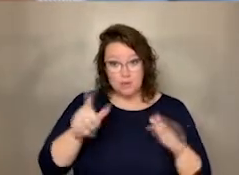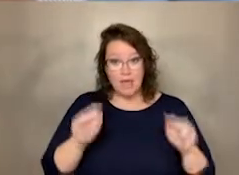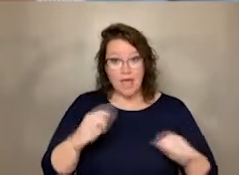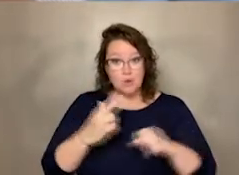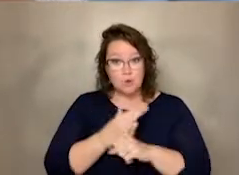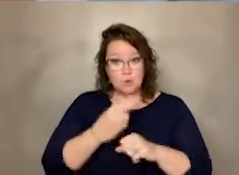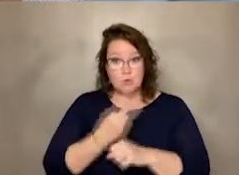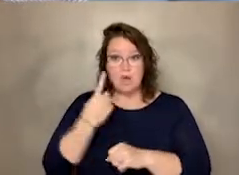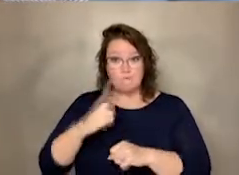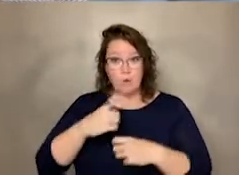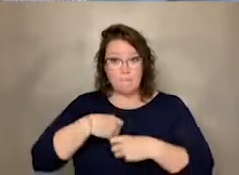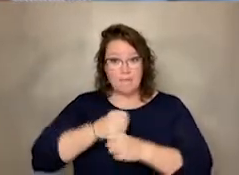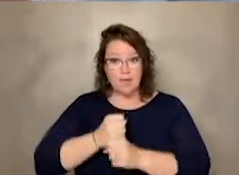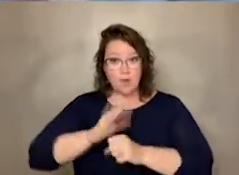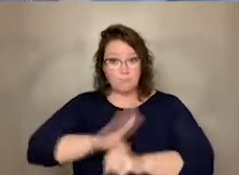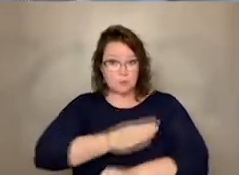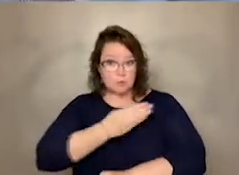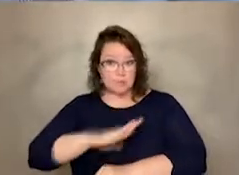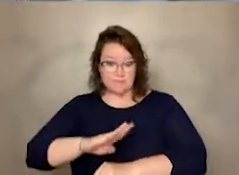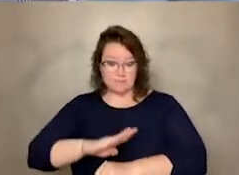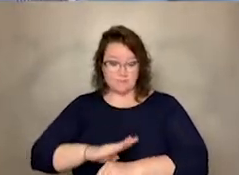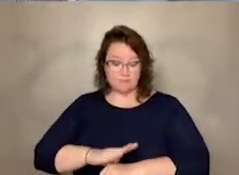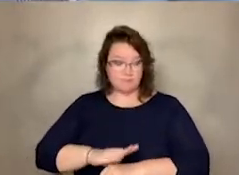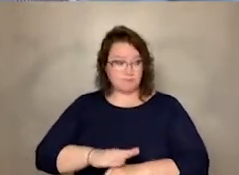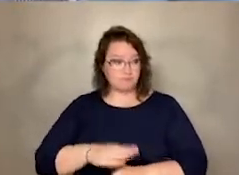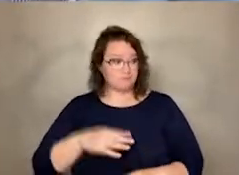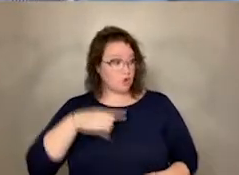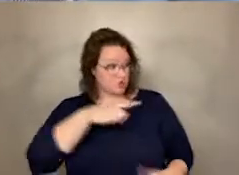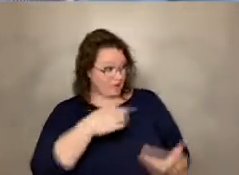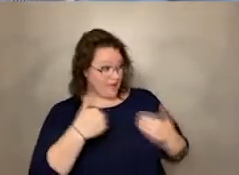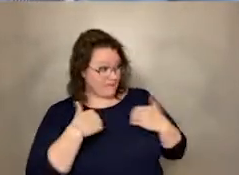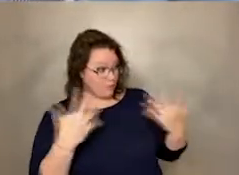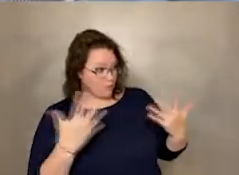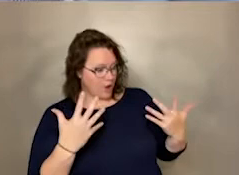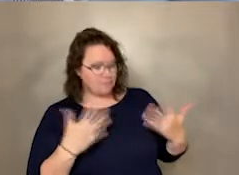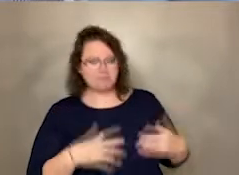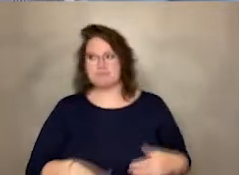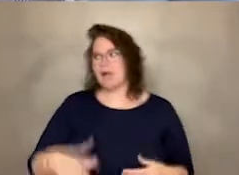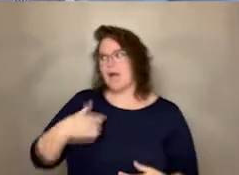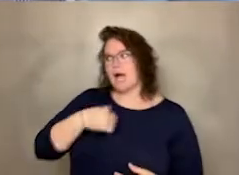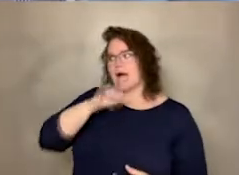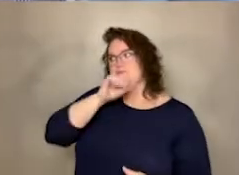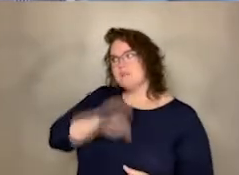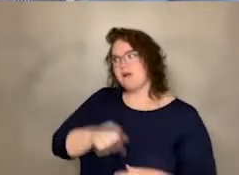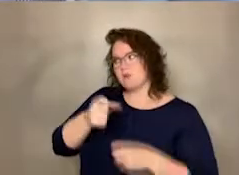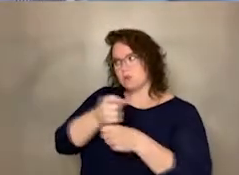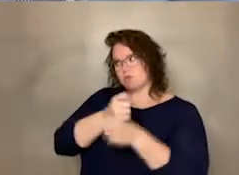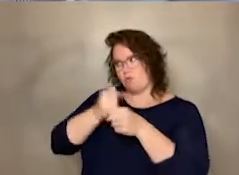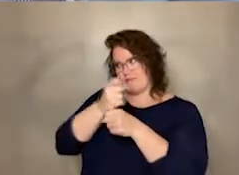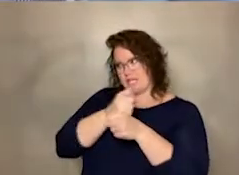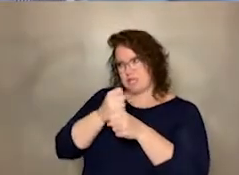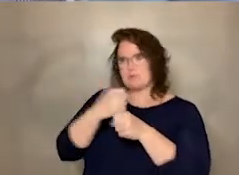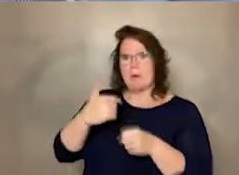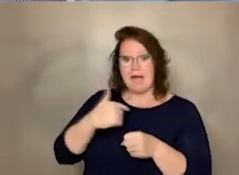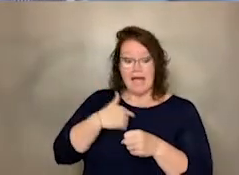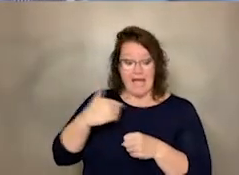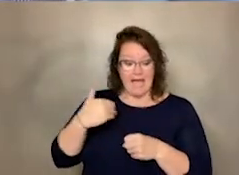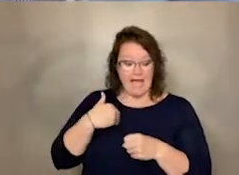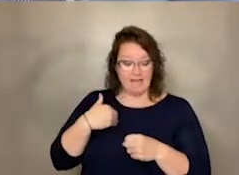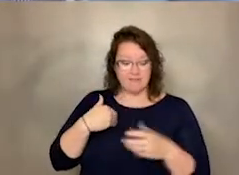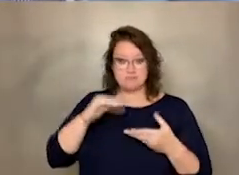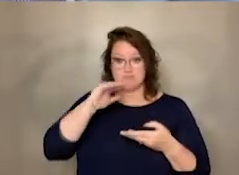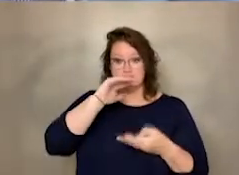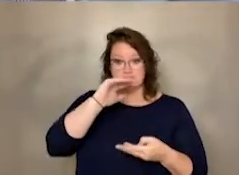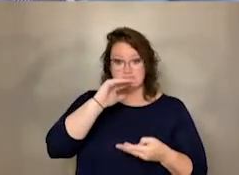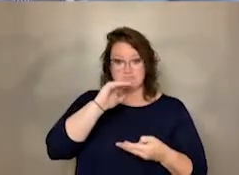out of. So what did you bring, Miss Memrick? Well, I love to drink coffee, so I get these little bottles